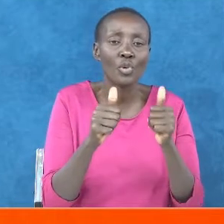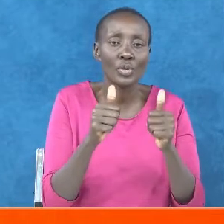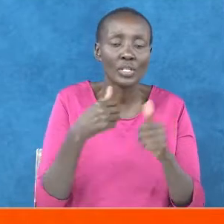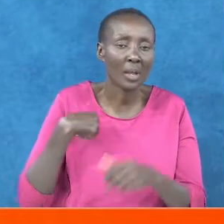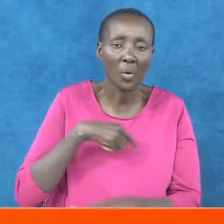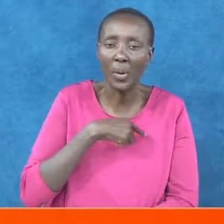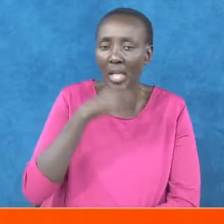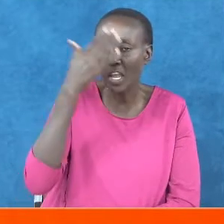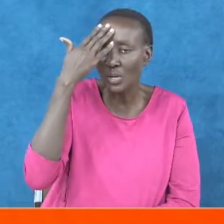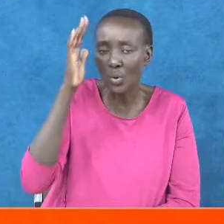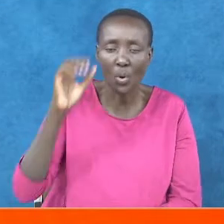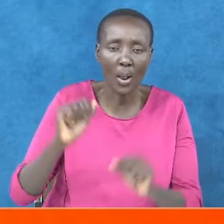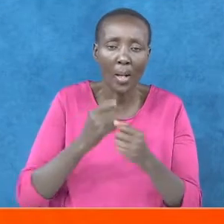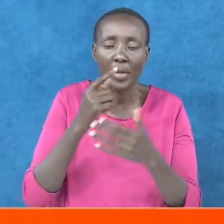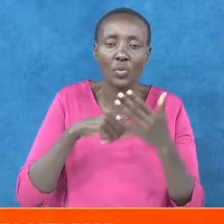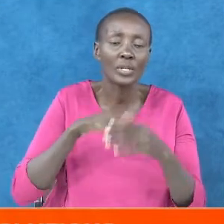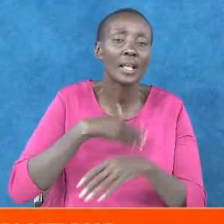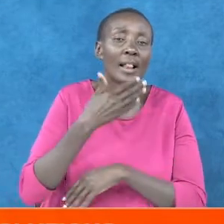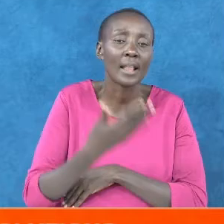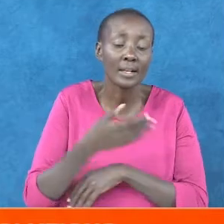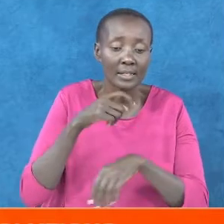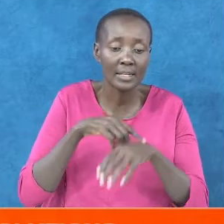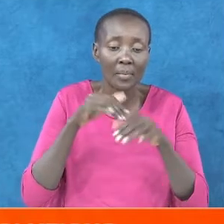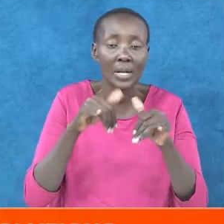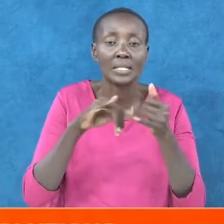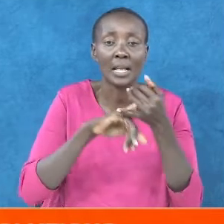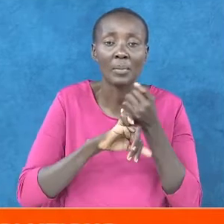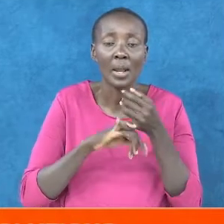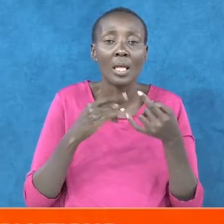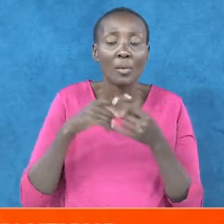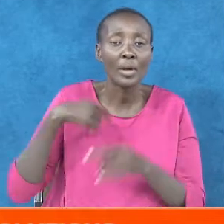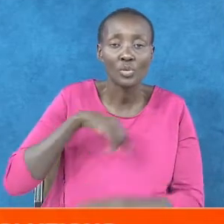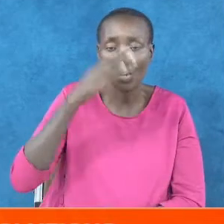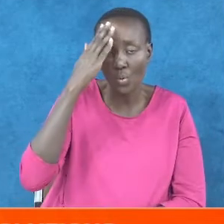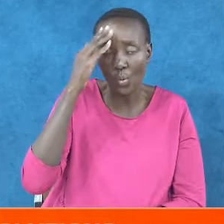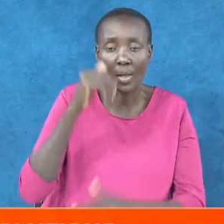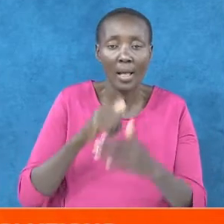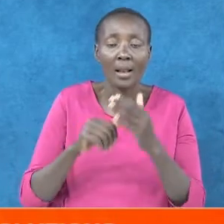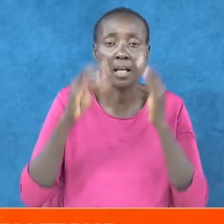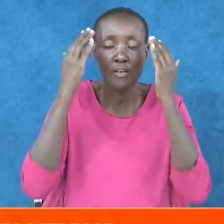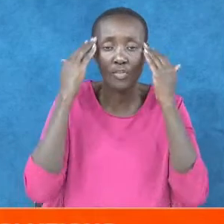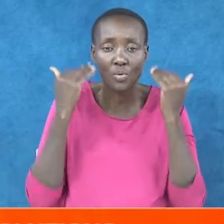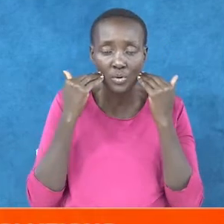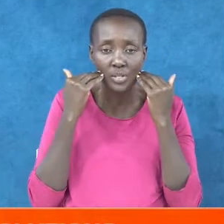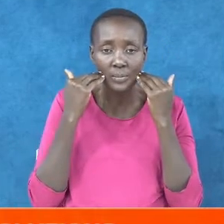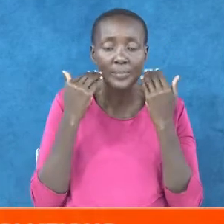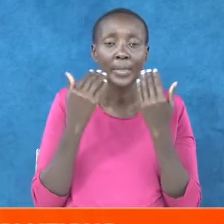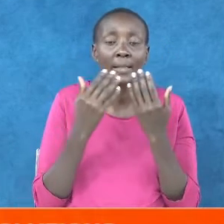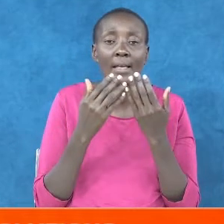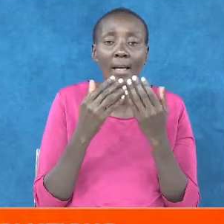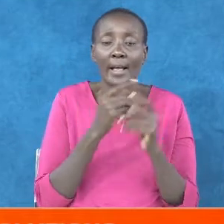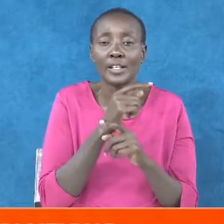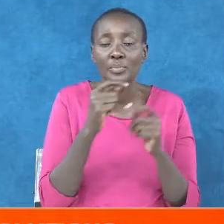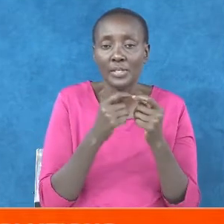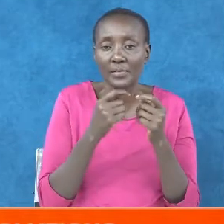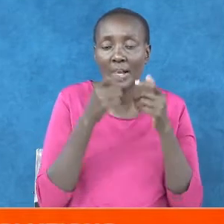know what will happen to her within that marriage, but we know that under the penal code there are certain prescriptions that have been, there are certain